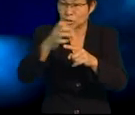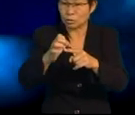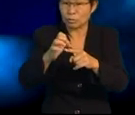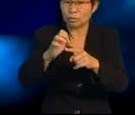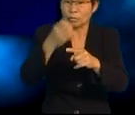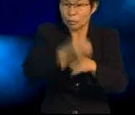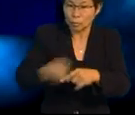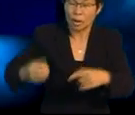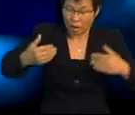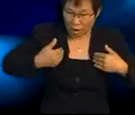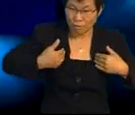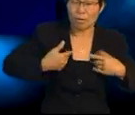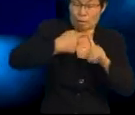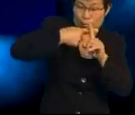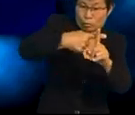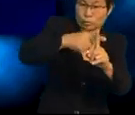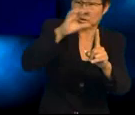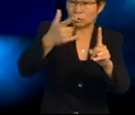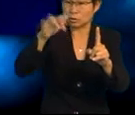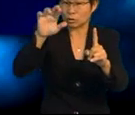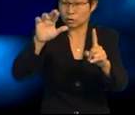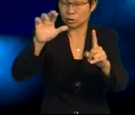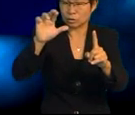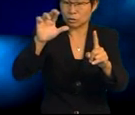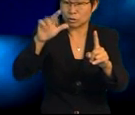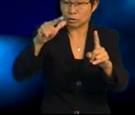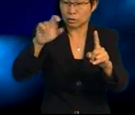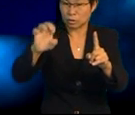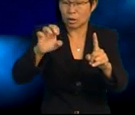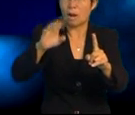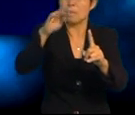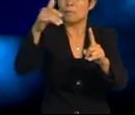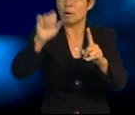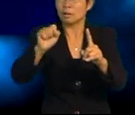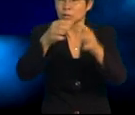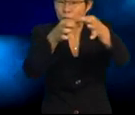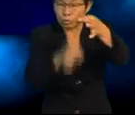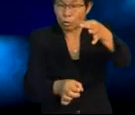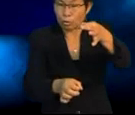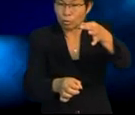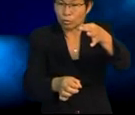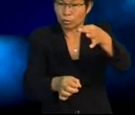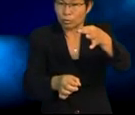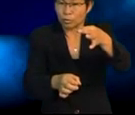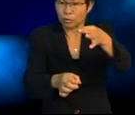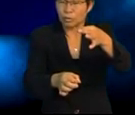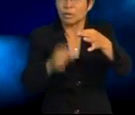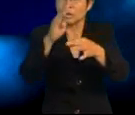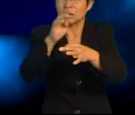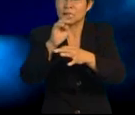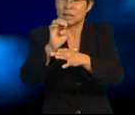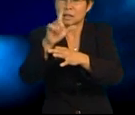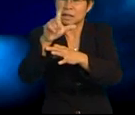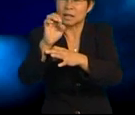a positively charged glass rod, is placed near the brass cap, free electrons from